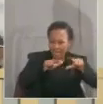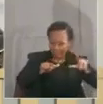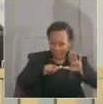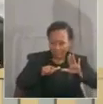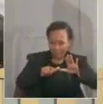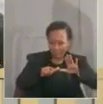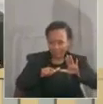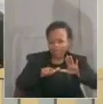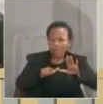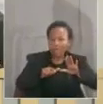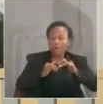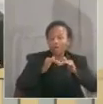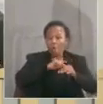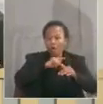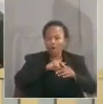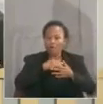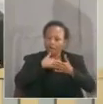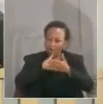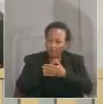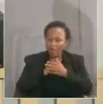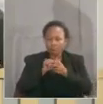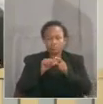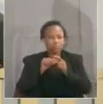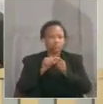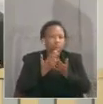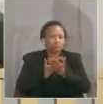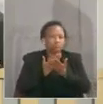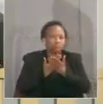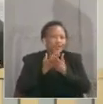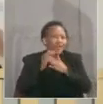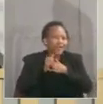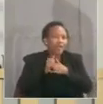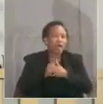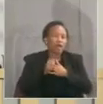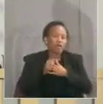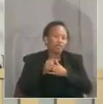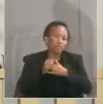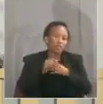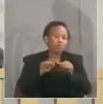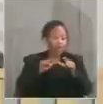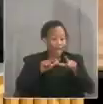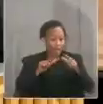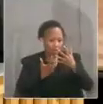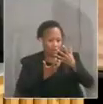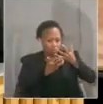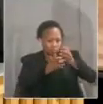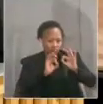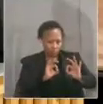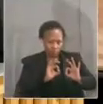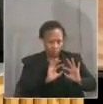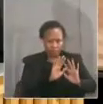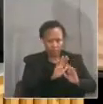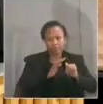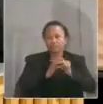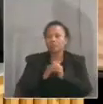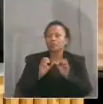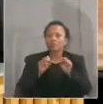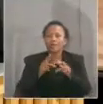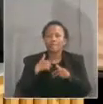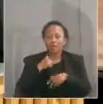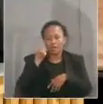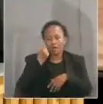are able to give guidance also at that level. Thank you. I'm just trying to get a sense of